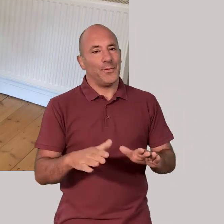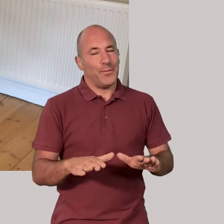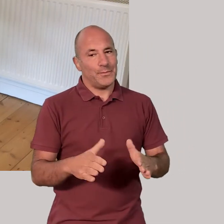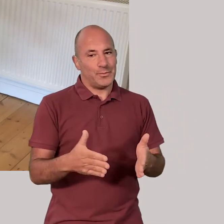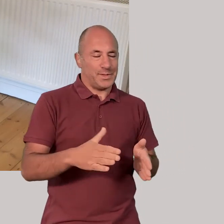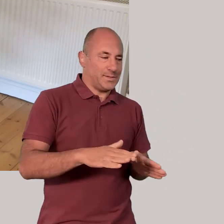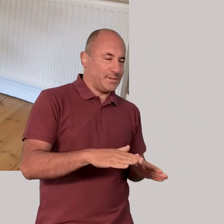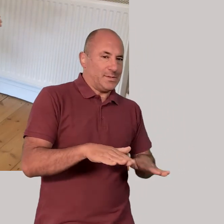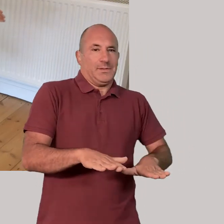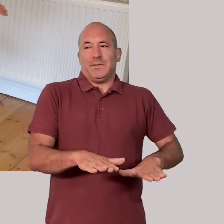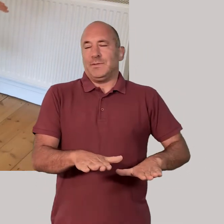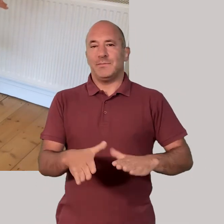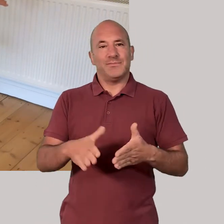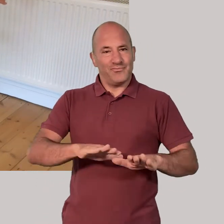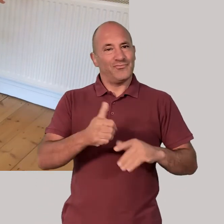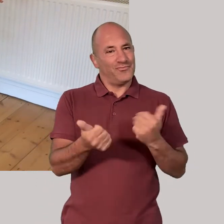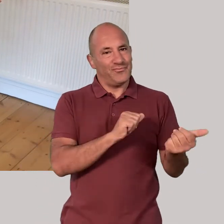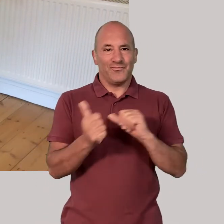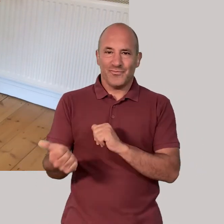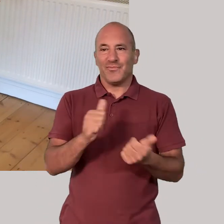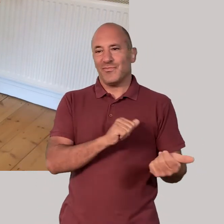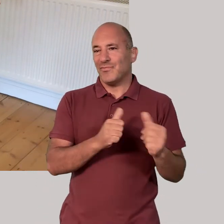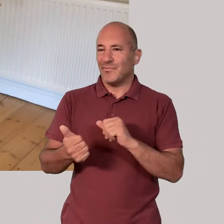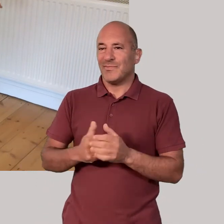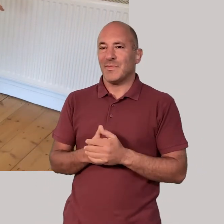down so that you can twist easily.